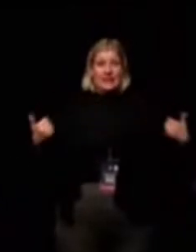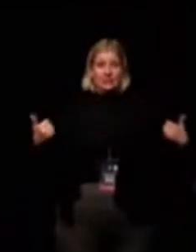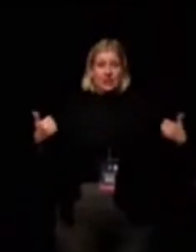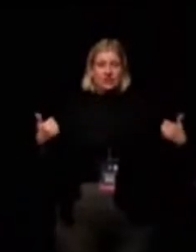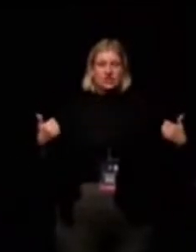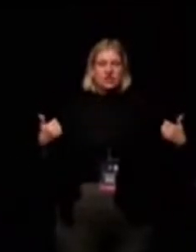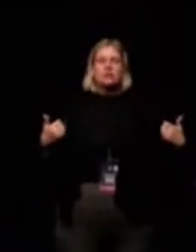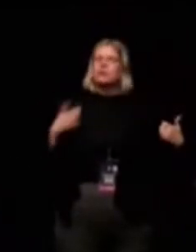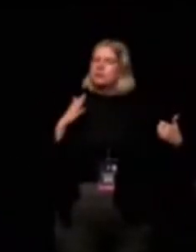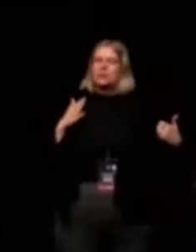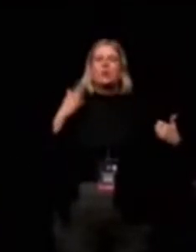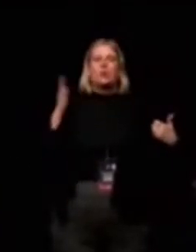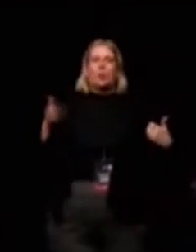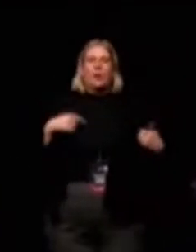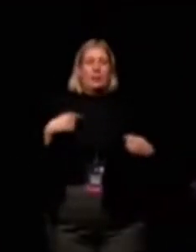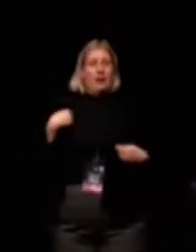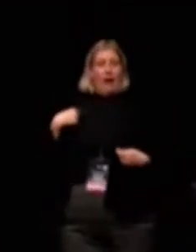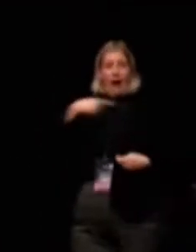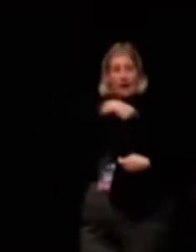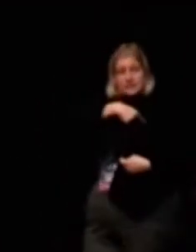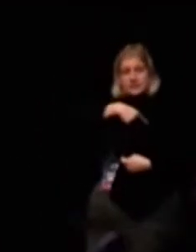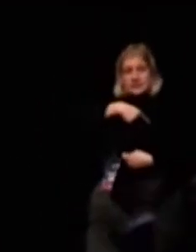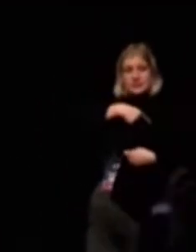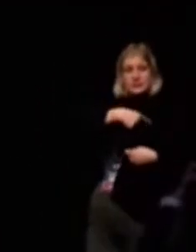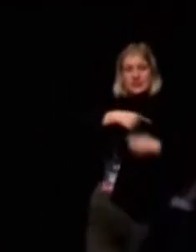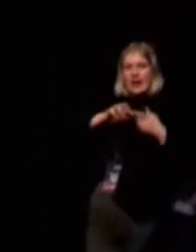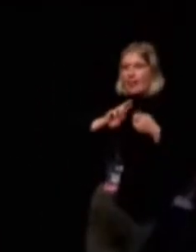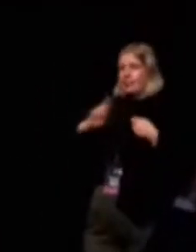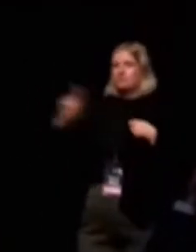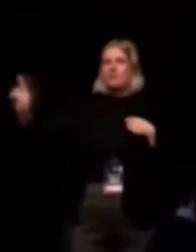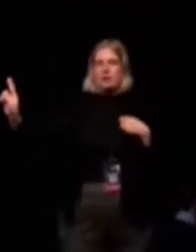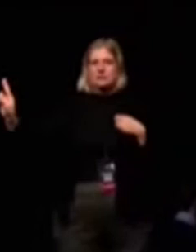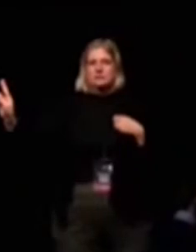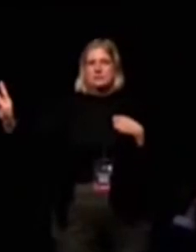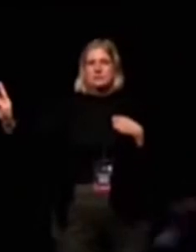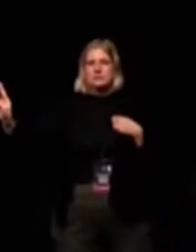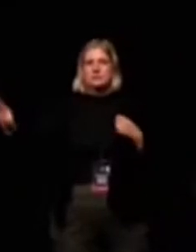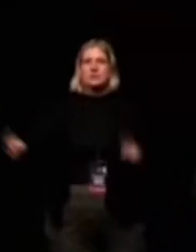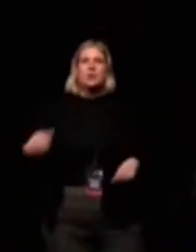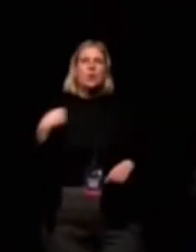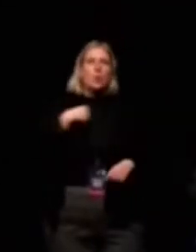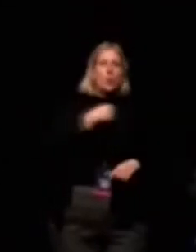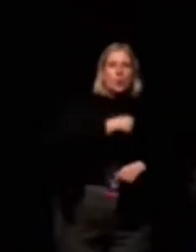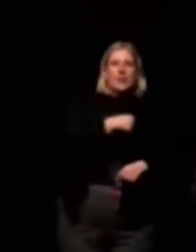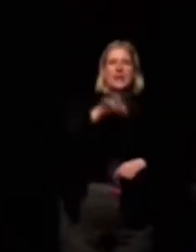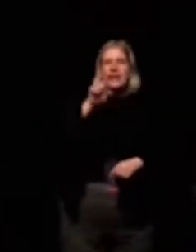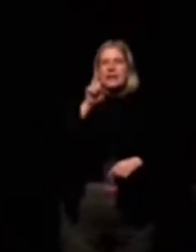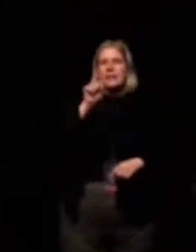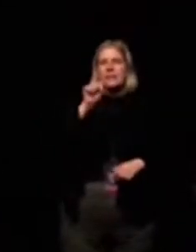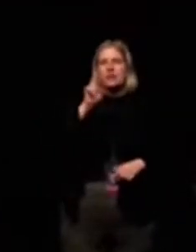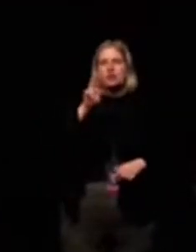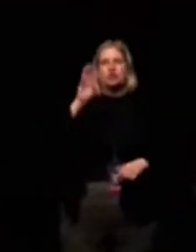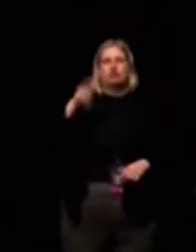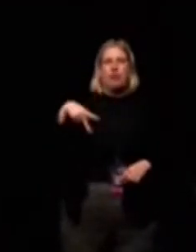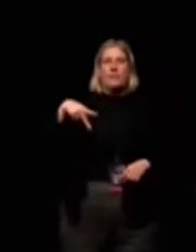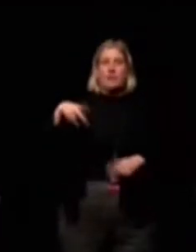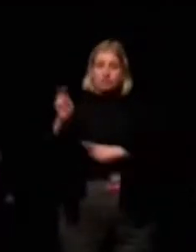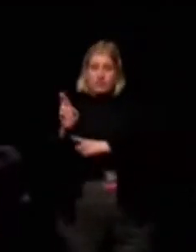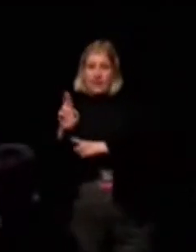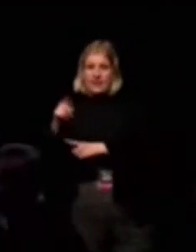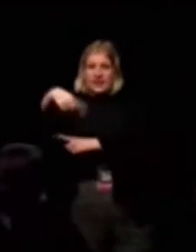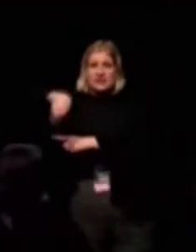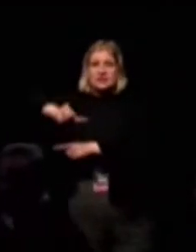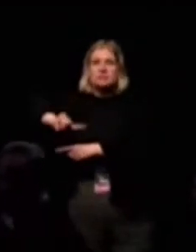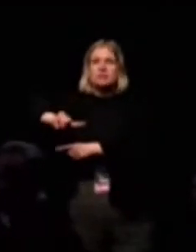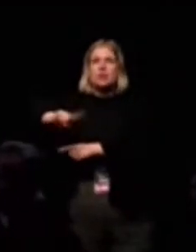us and far-right extremism. And we'll take on the Trump Republicans who are working overtime